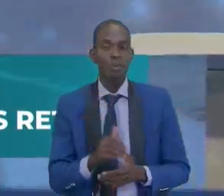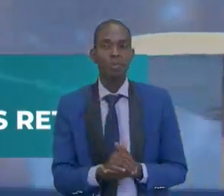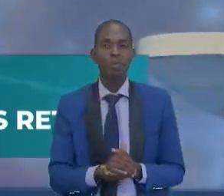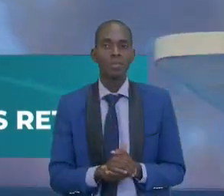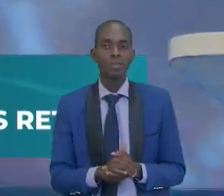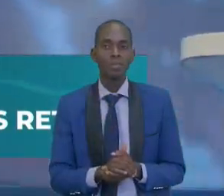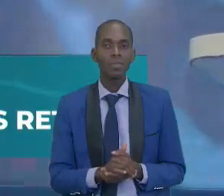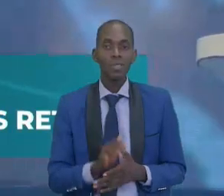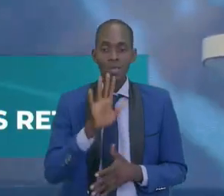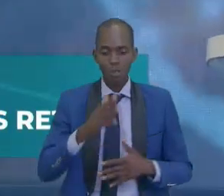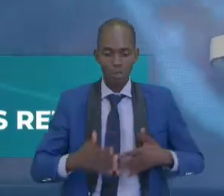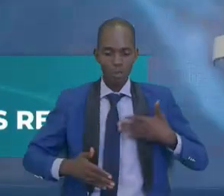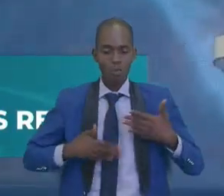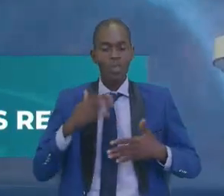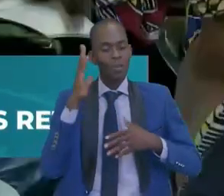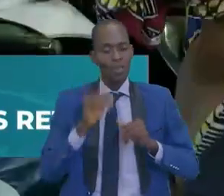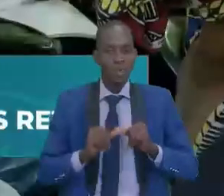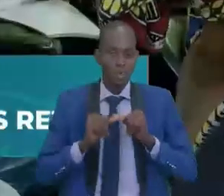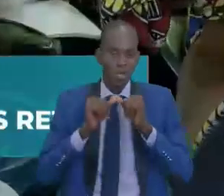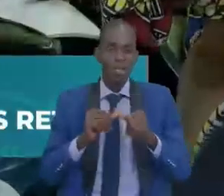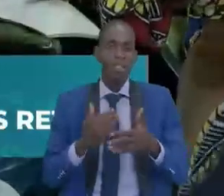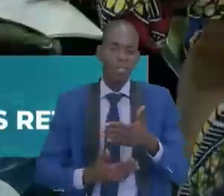your joy will continue the following day.